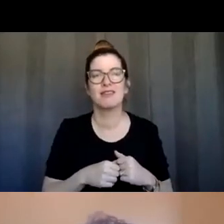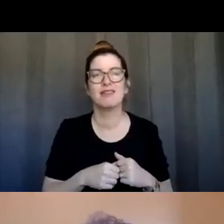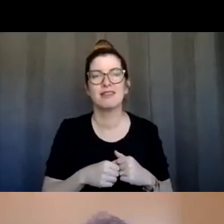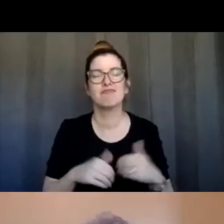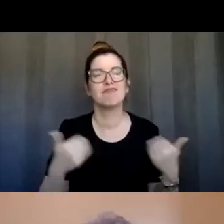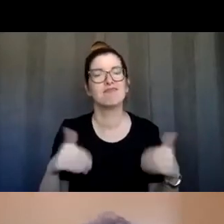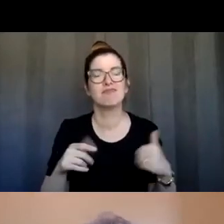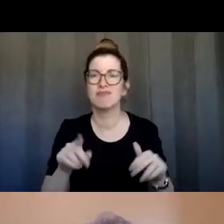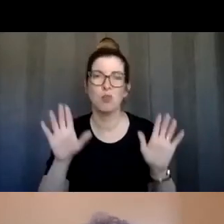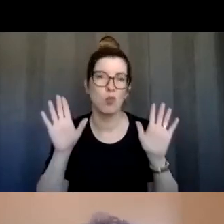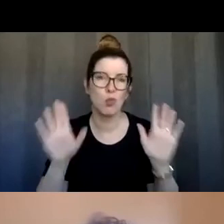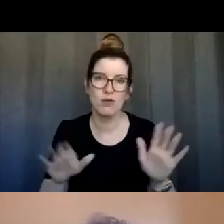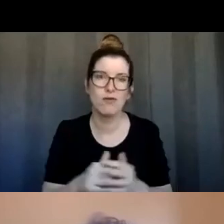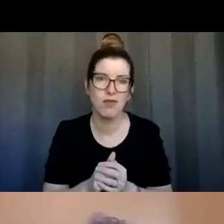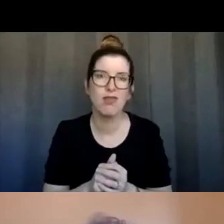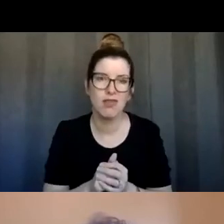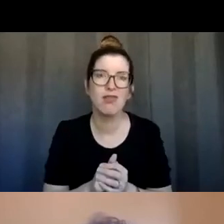she was wonderful. She was wonderful.